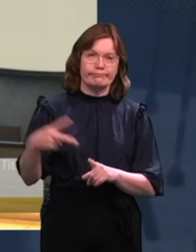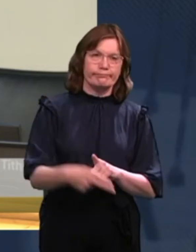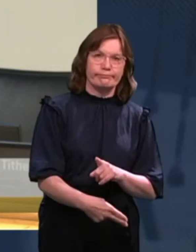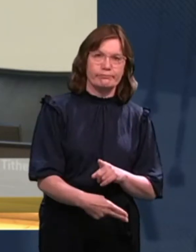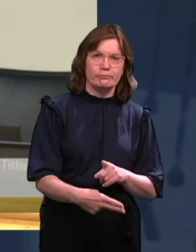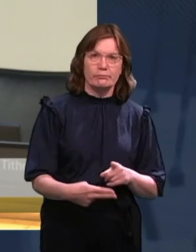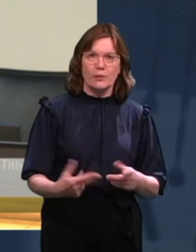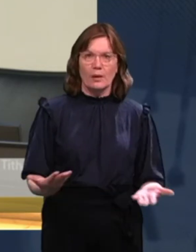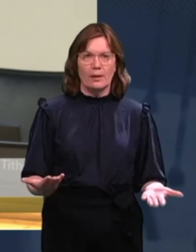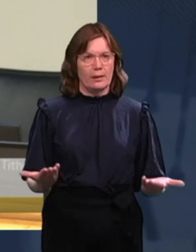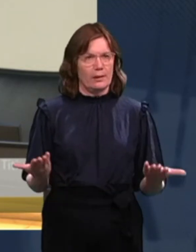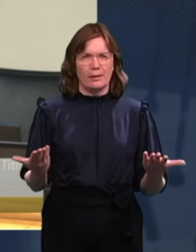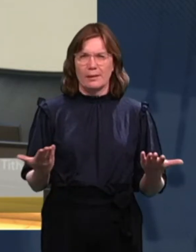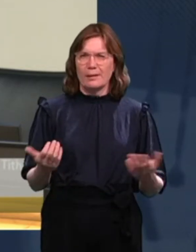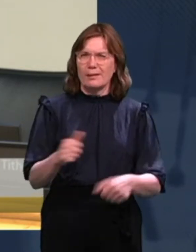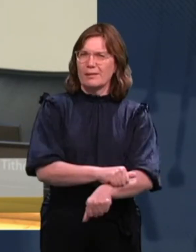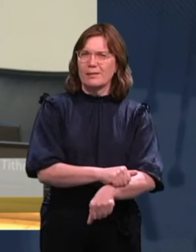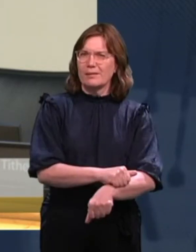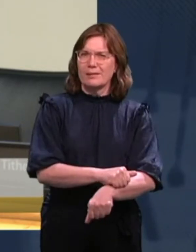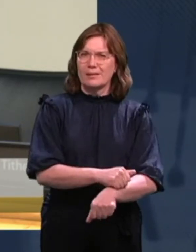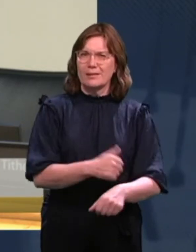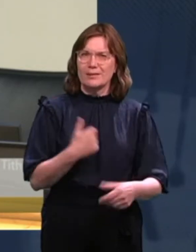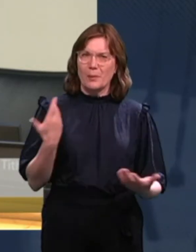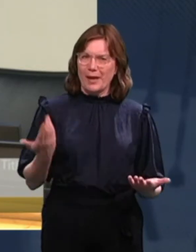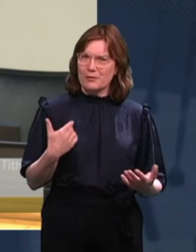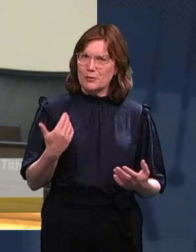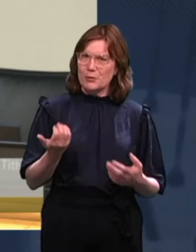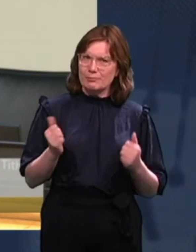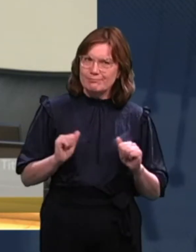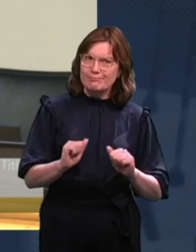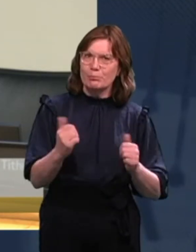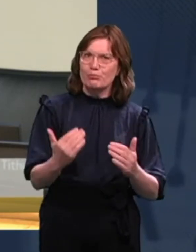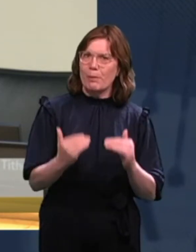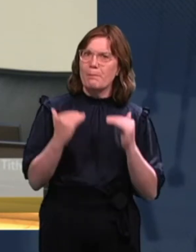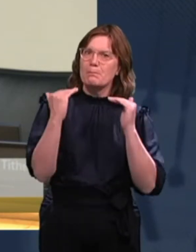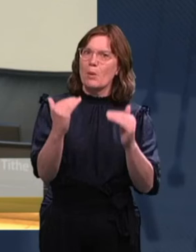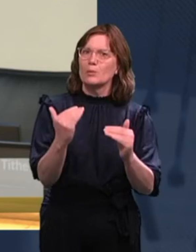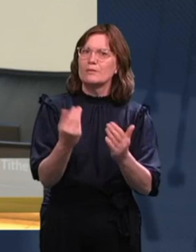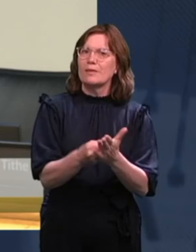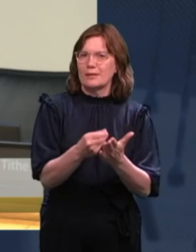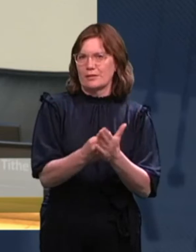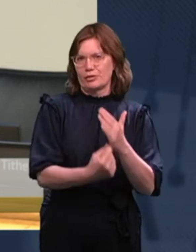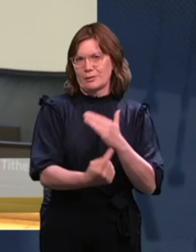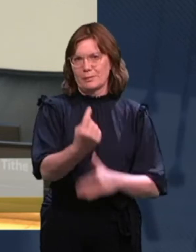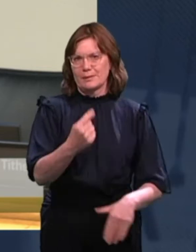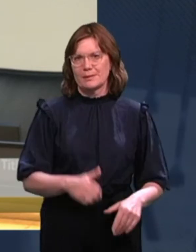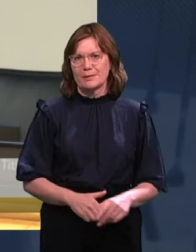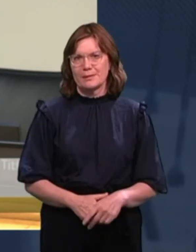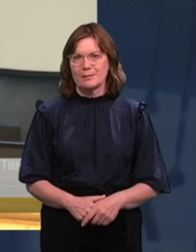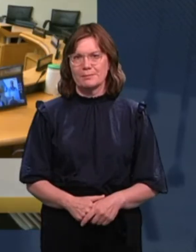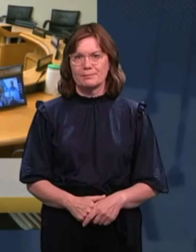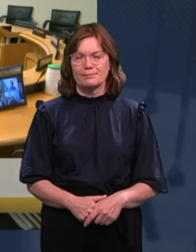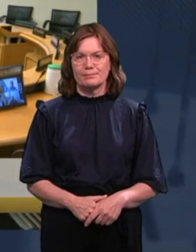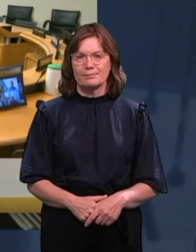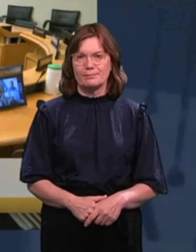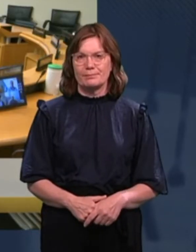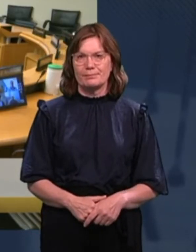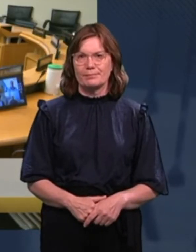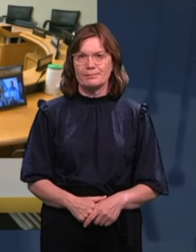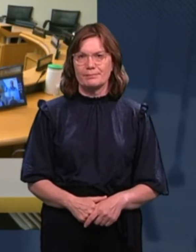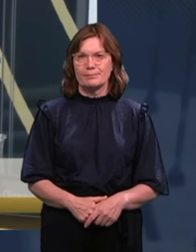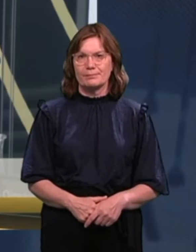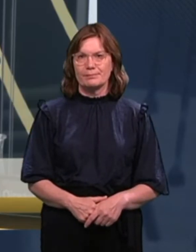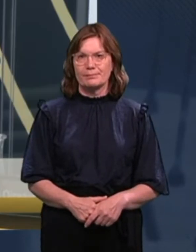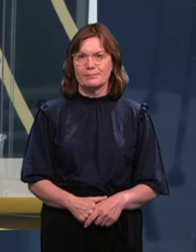really needs to be addressed to ensure people's right to financial independence and employment. I'll leave it there for now. Thank you, Chair. Thank you very much. So